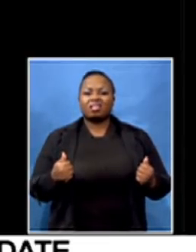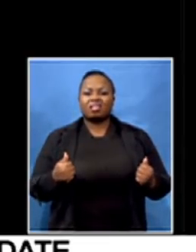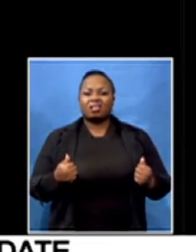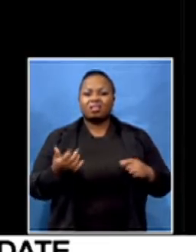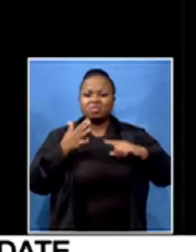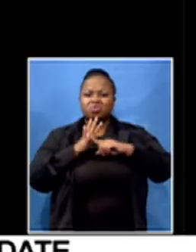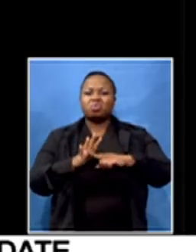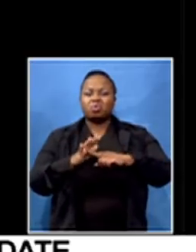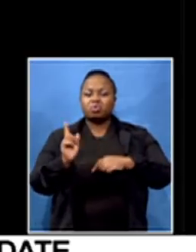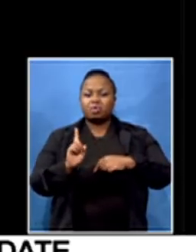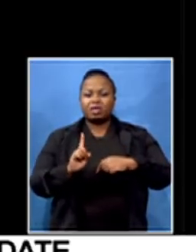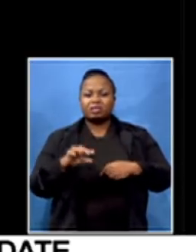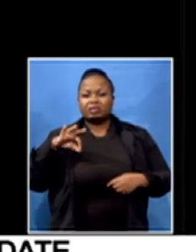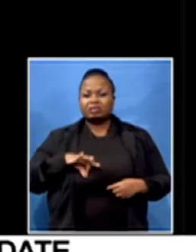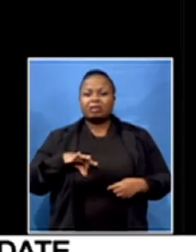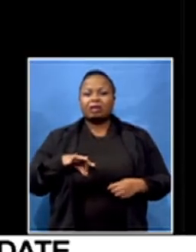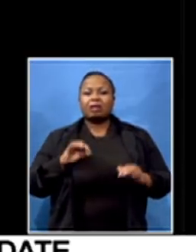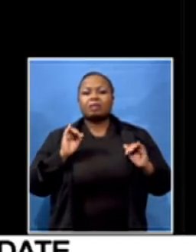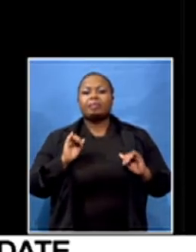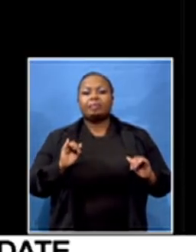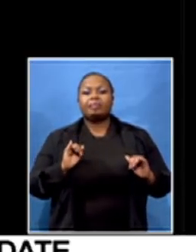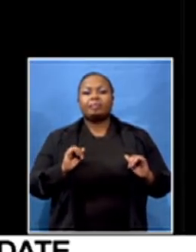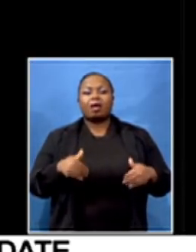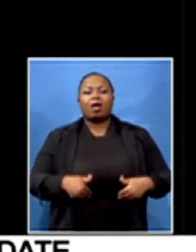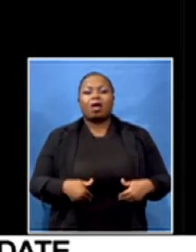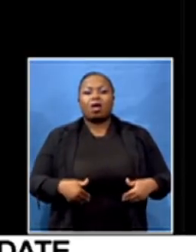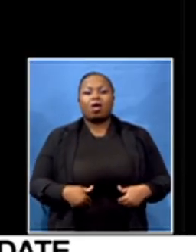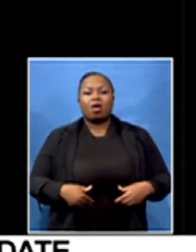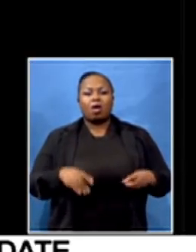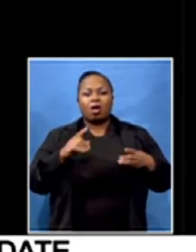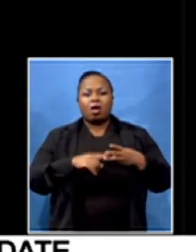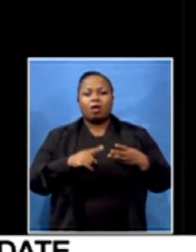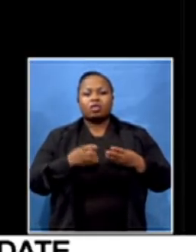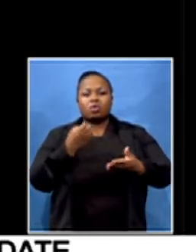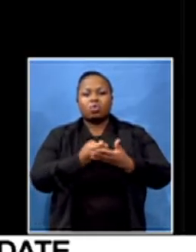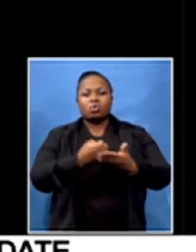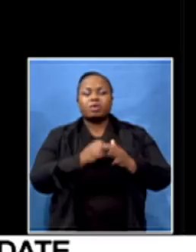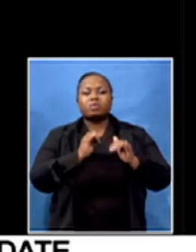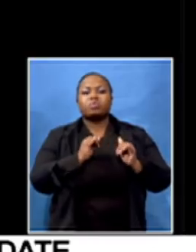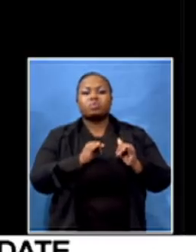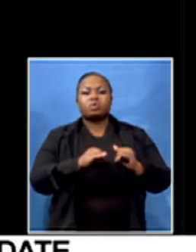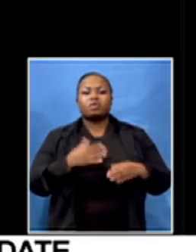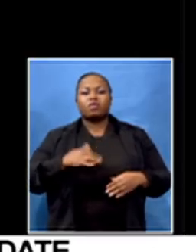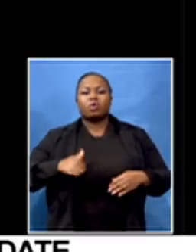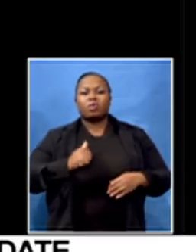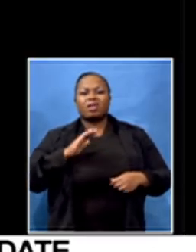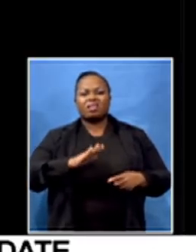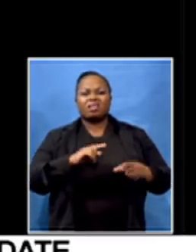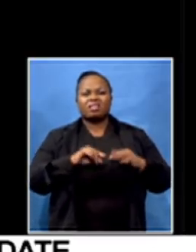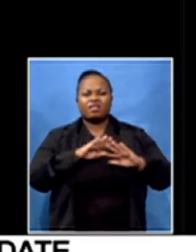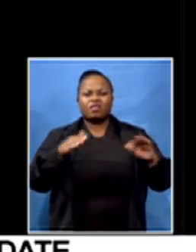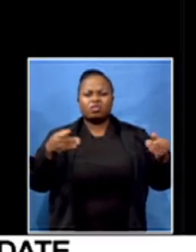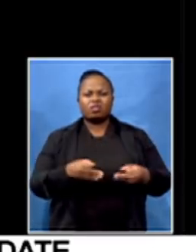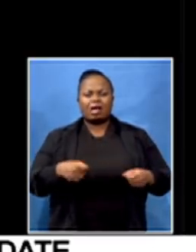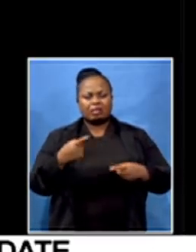hunger, economic downturn, social distress such as funerals, religious events, weddings. And I was wondering by myself, how did